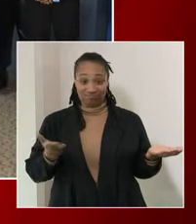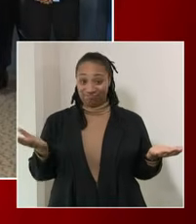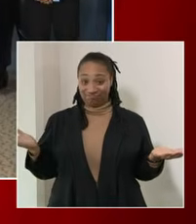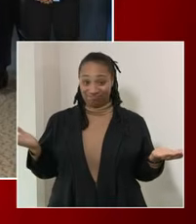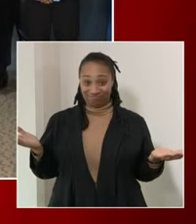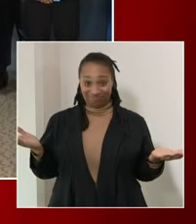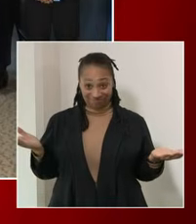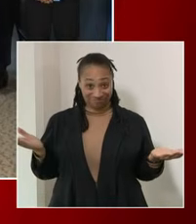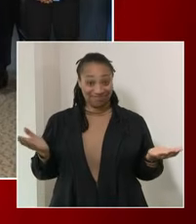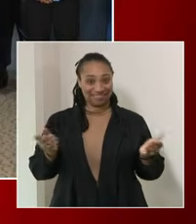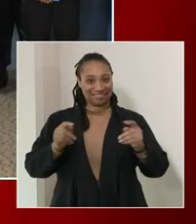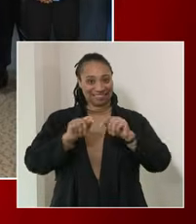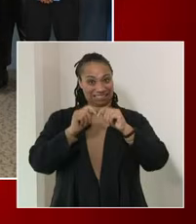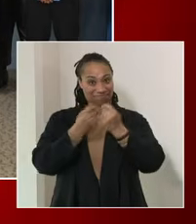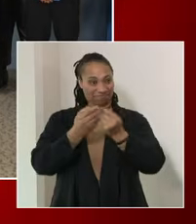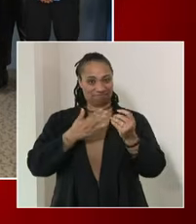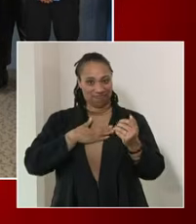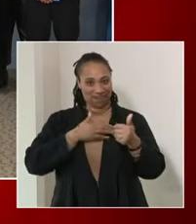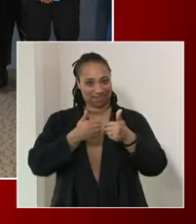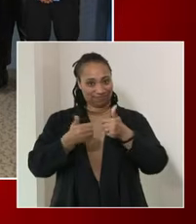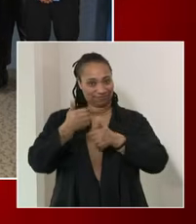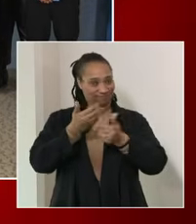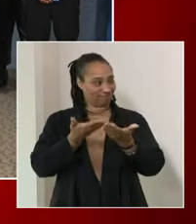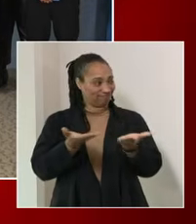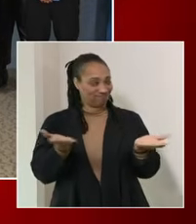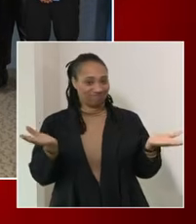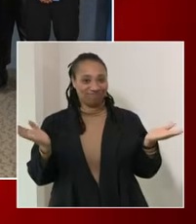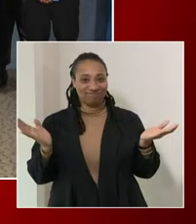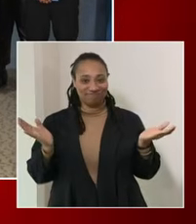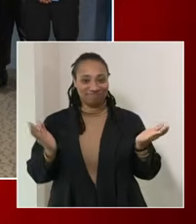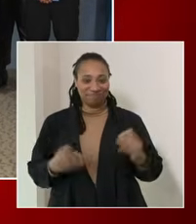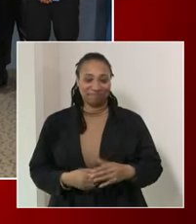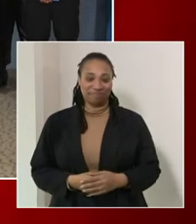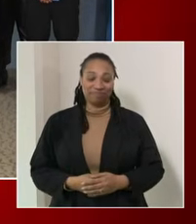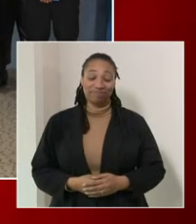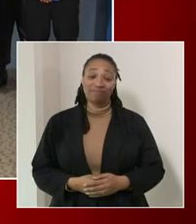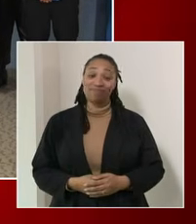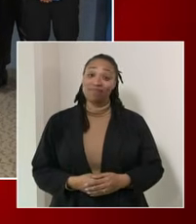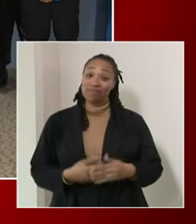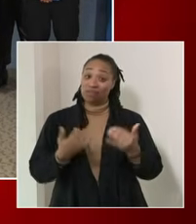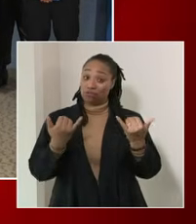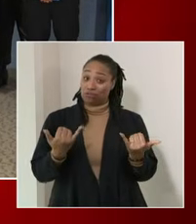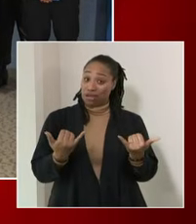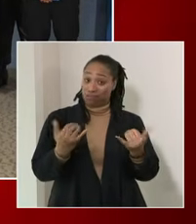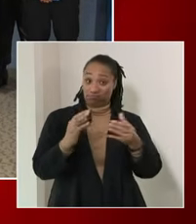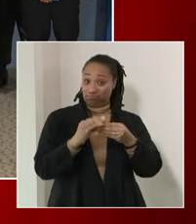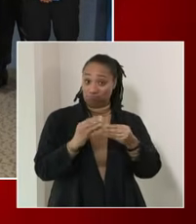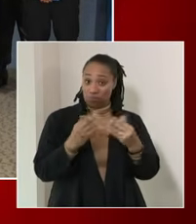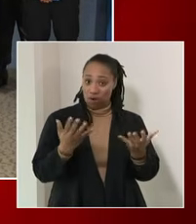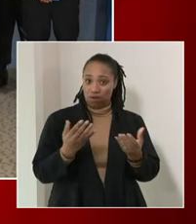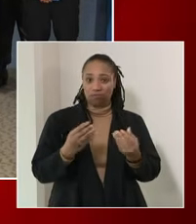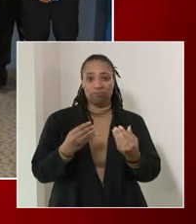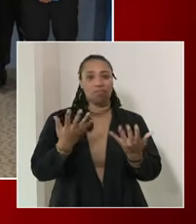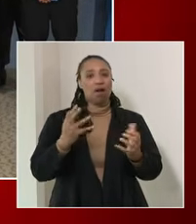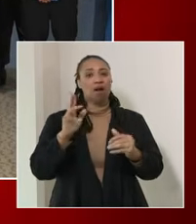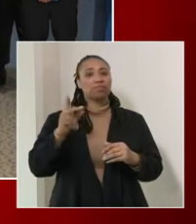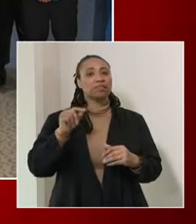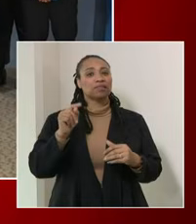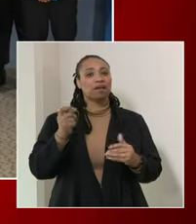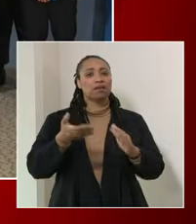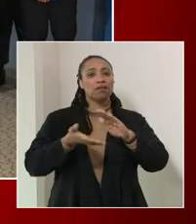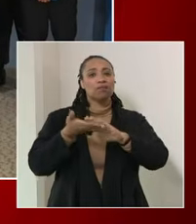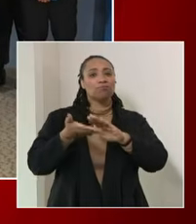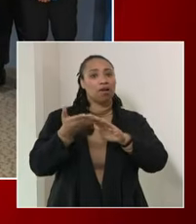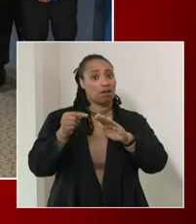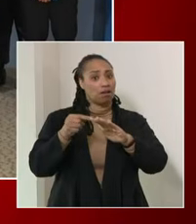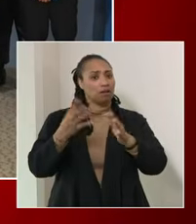senior team, and we are providing an operations update on the city's response in